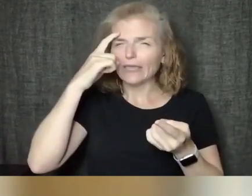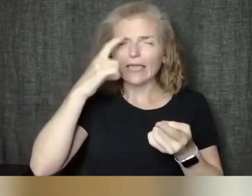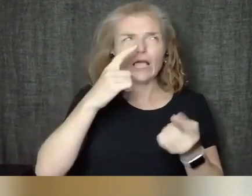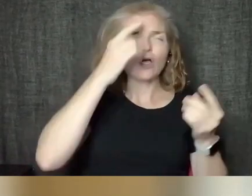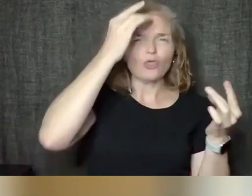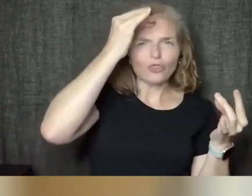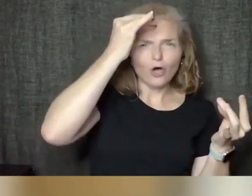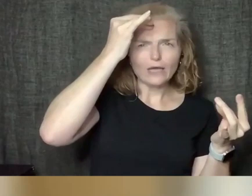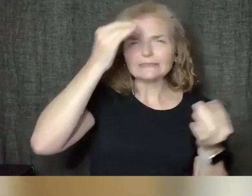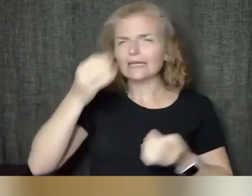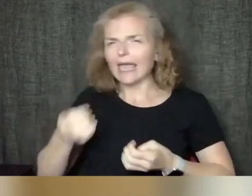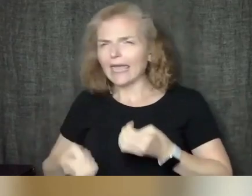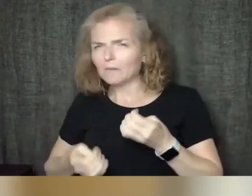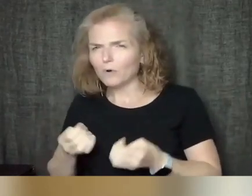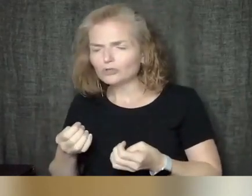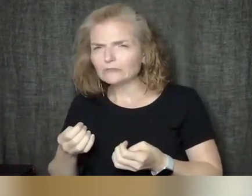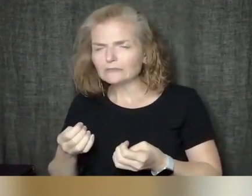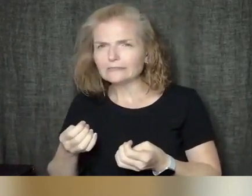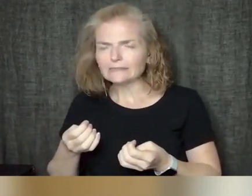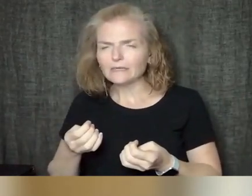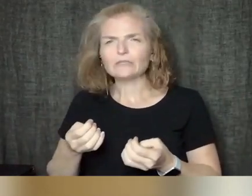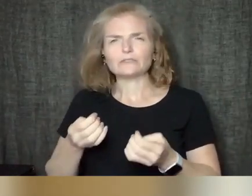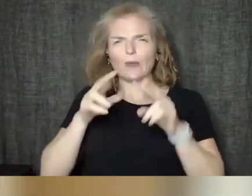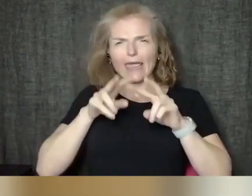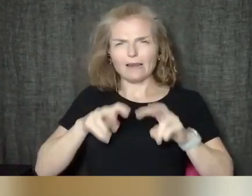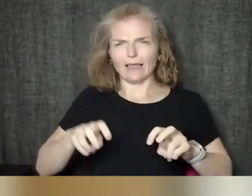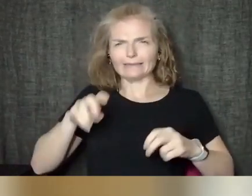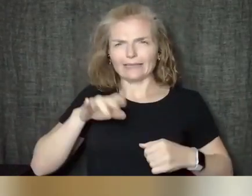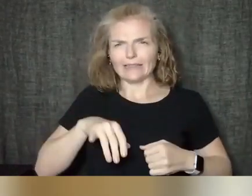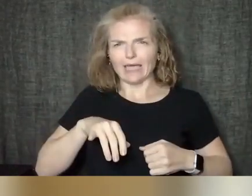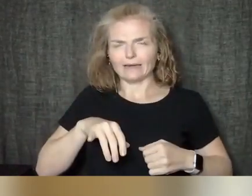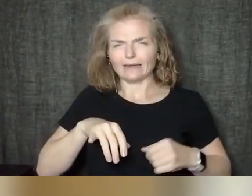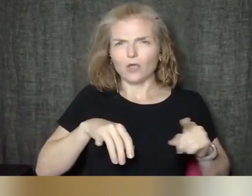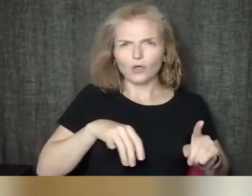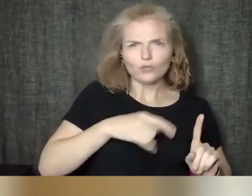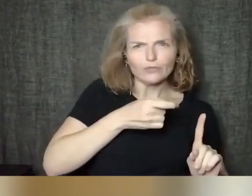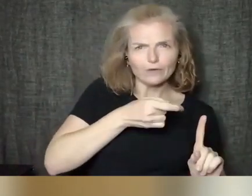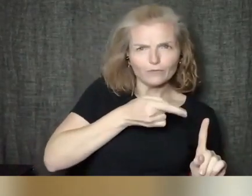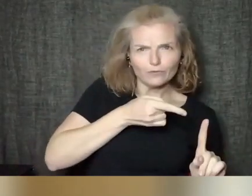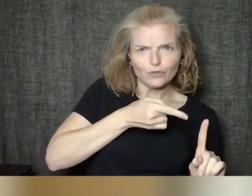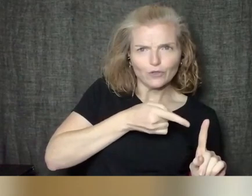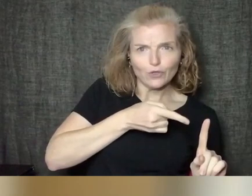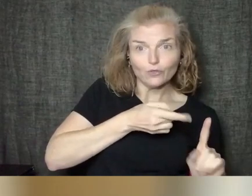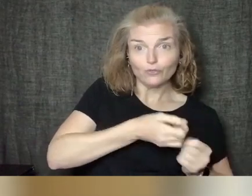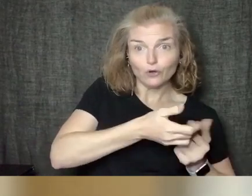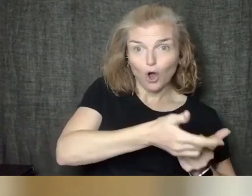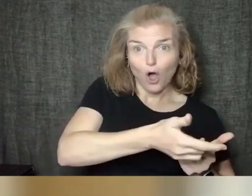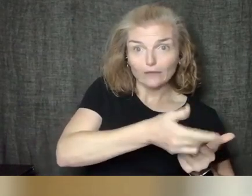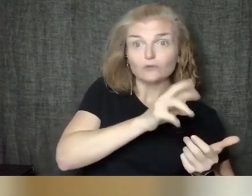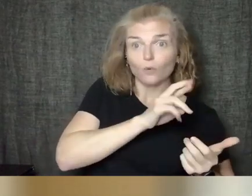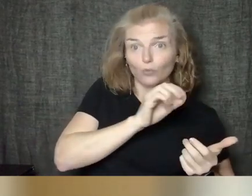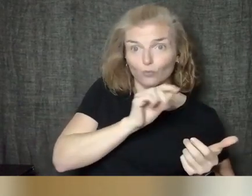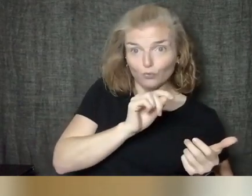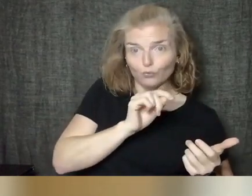and feelings. A sensation arises, a reaction this way, and it triggers this kind of a pattern or response in our minds. And then